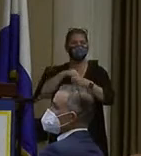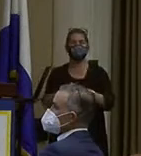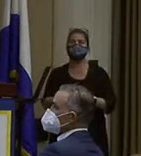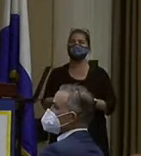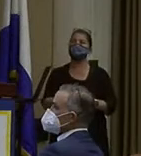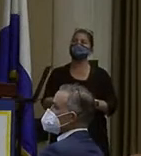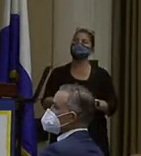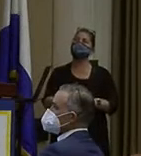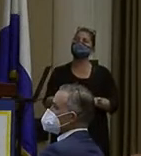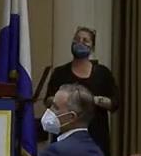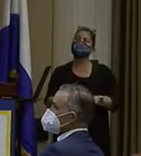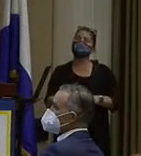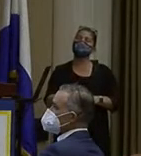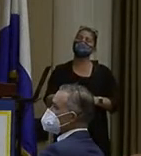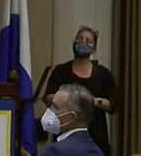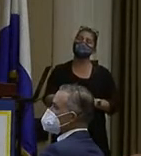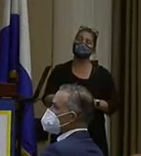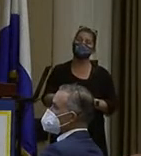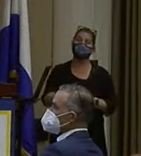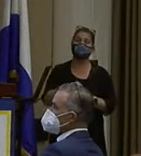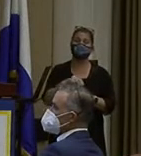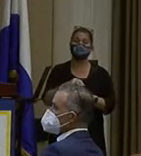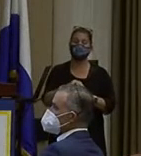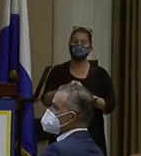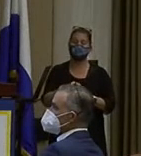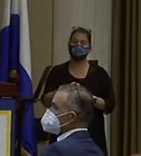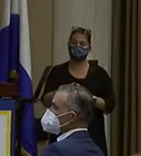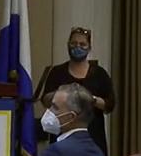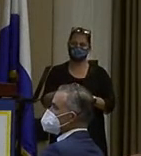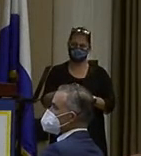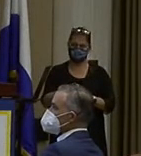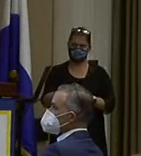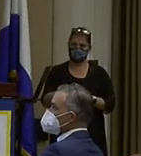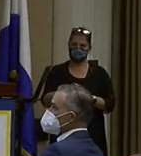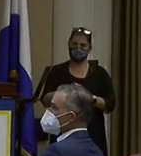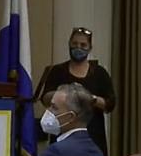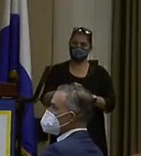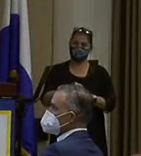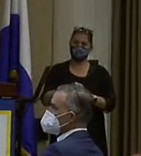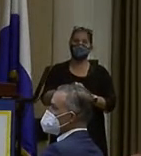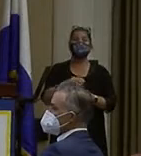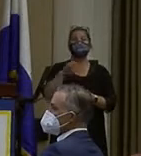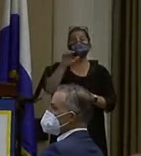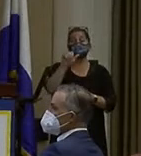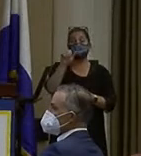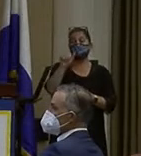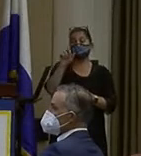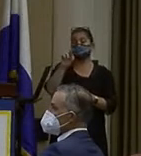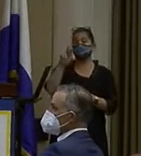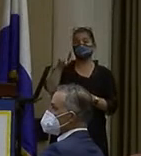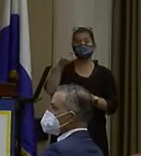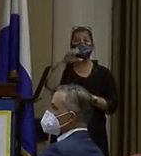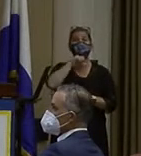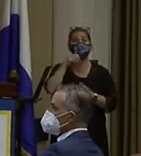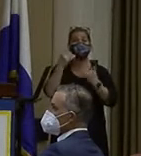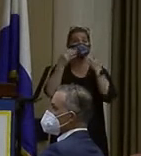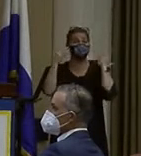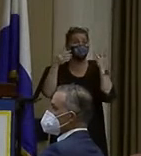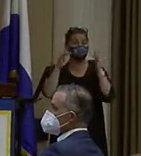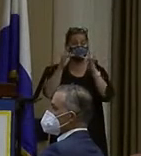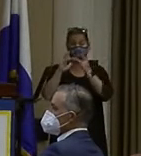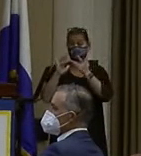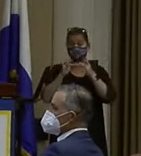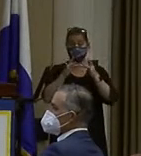faculty are involved with the efforts in Glen Cove and in Nassau County. The AARP age-friendly framework rests on